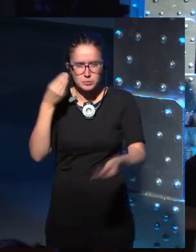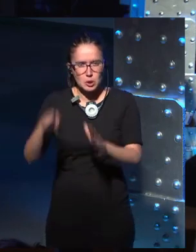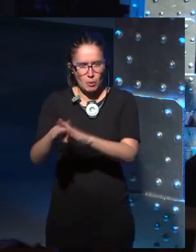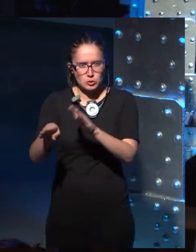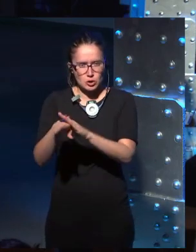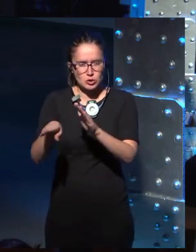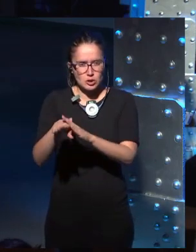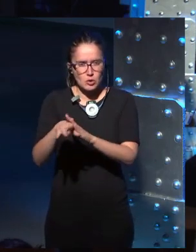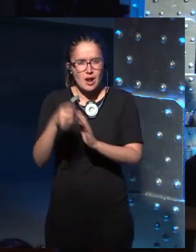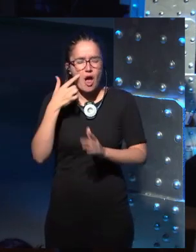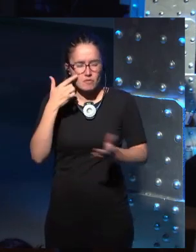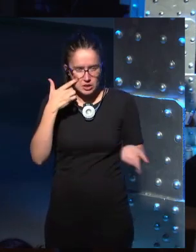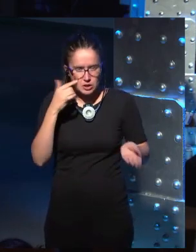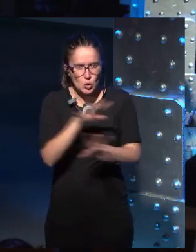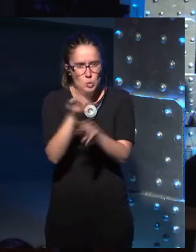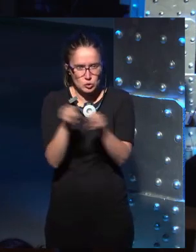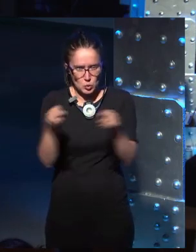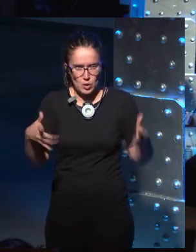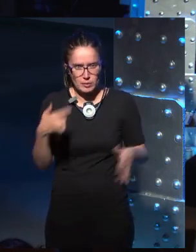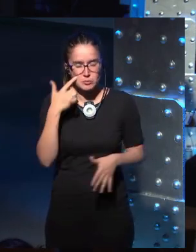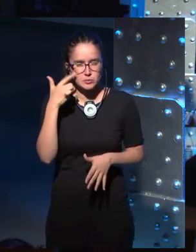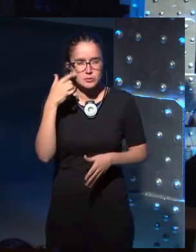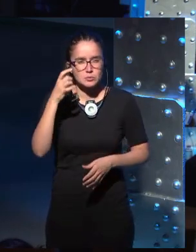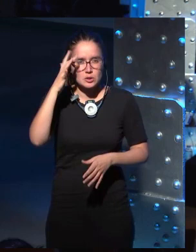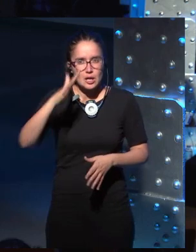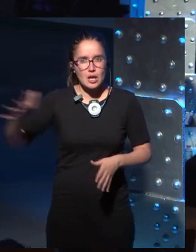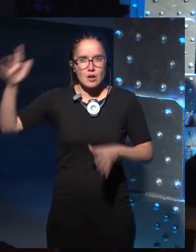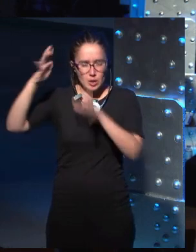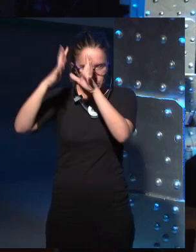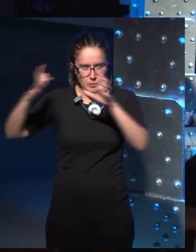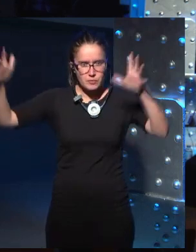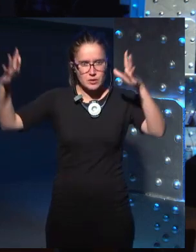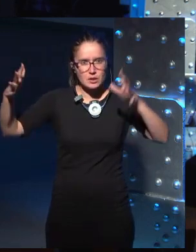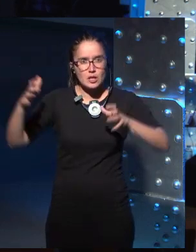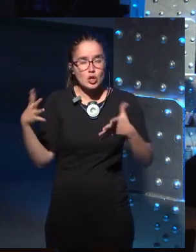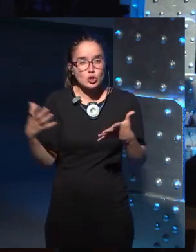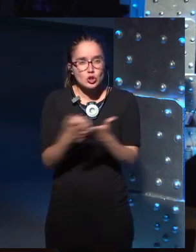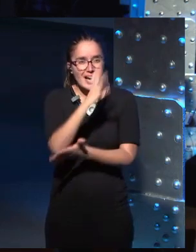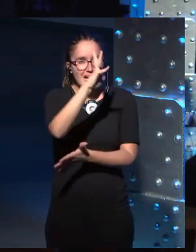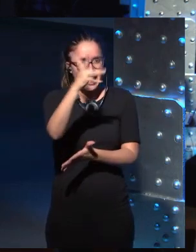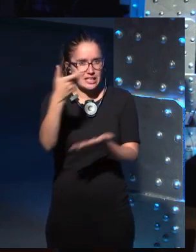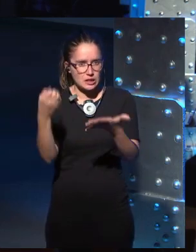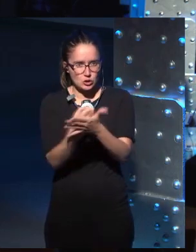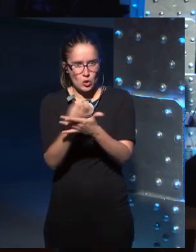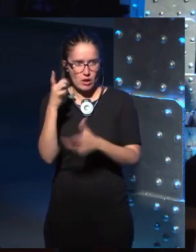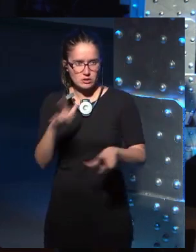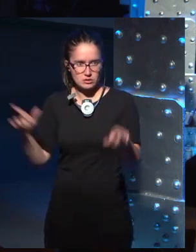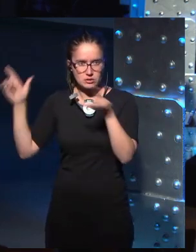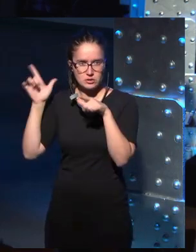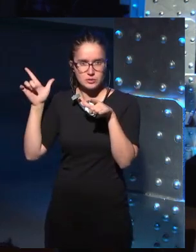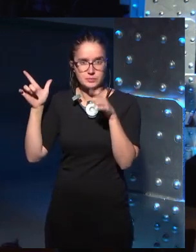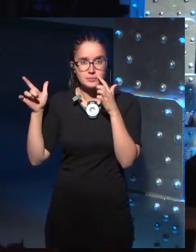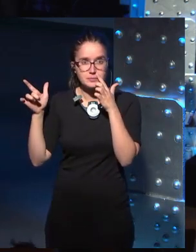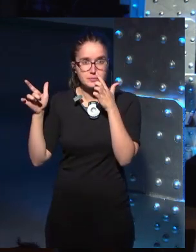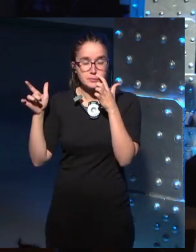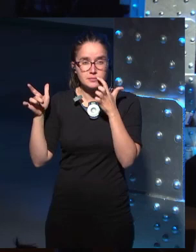that. Let's have a picture in our mind. You have all the galaxies that you see. We know